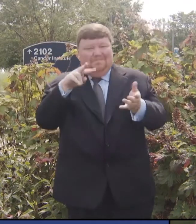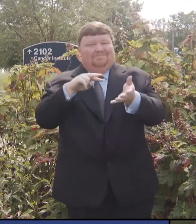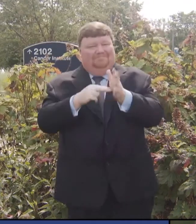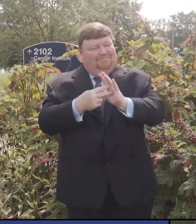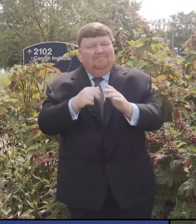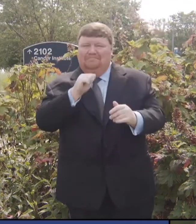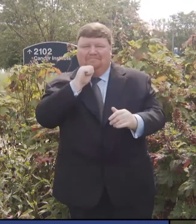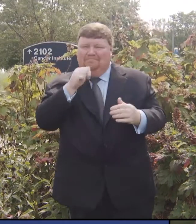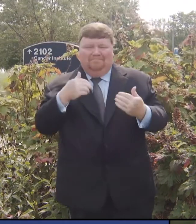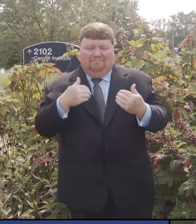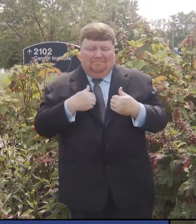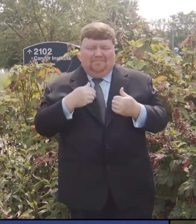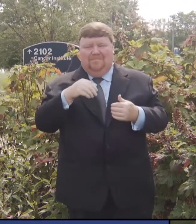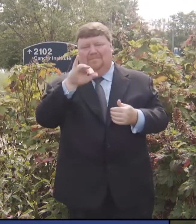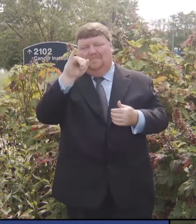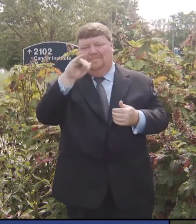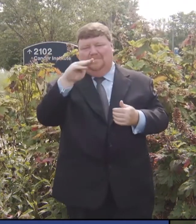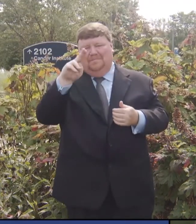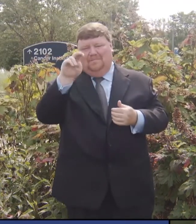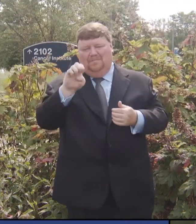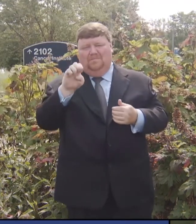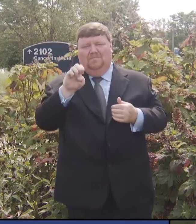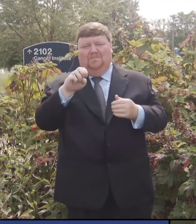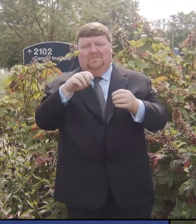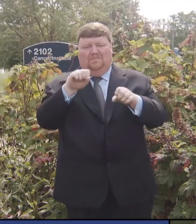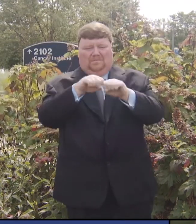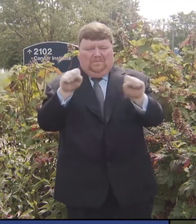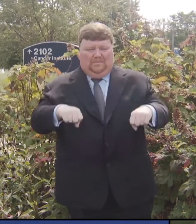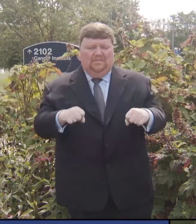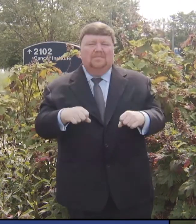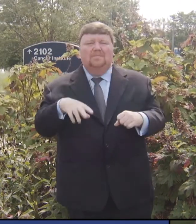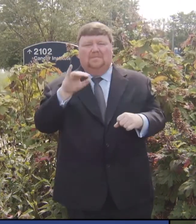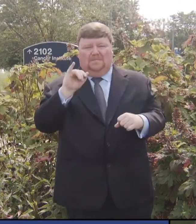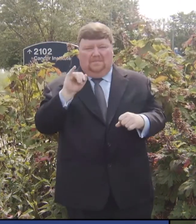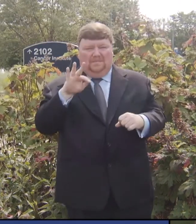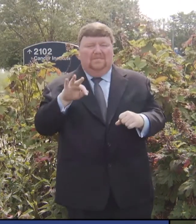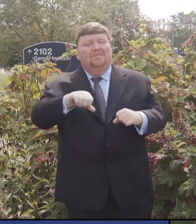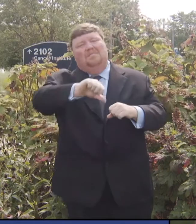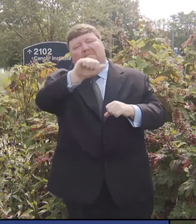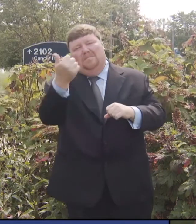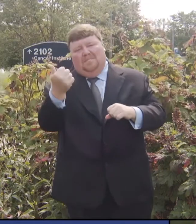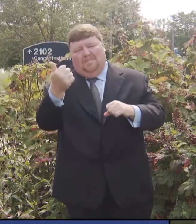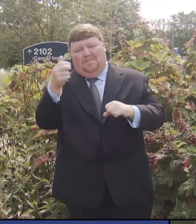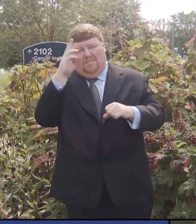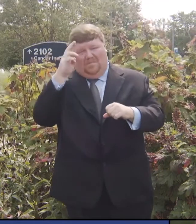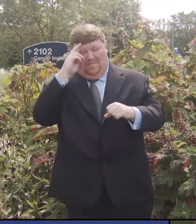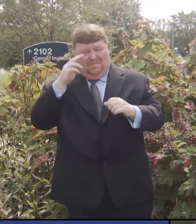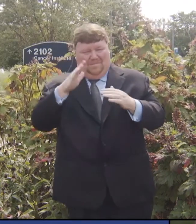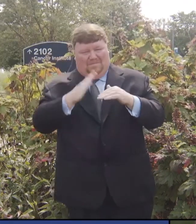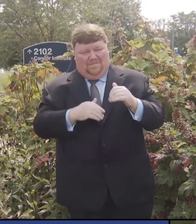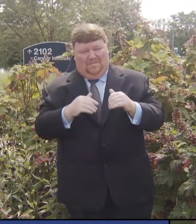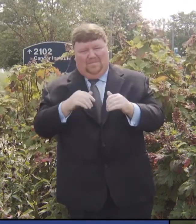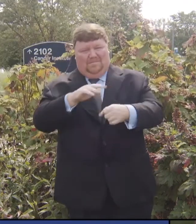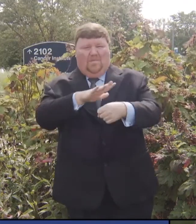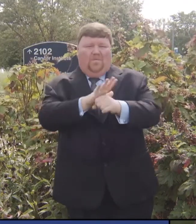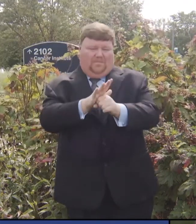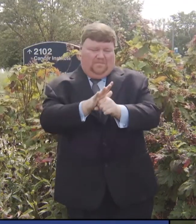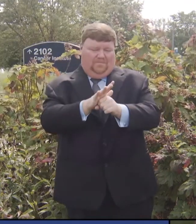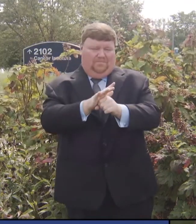immunocompromised, or they have mild symptoms and they're actually admitted for reasons to the hospital other than COVID-19.